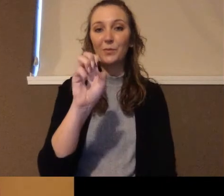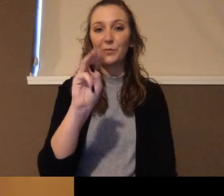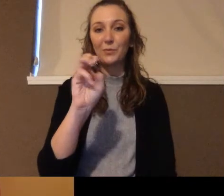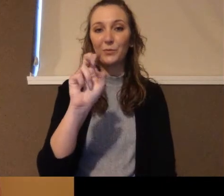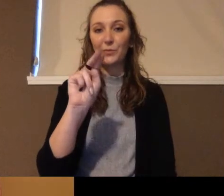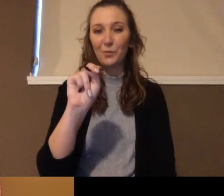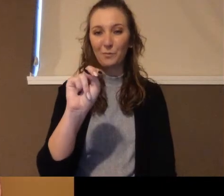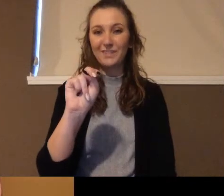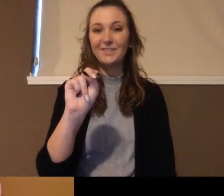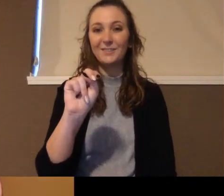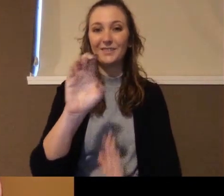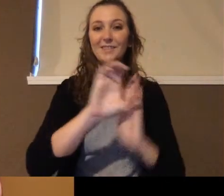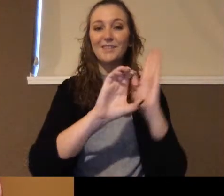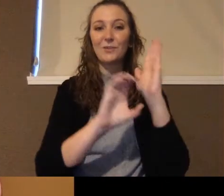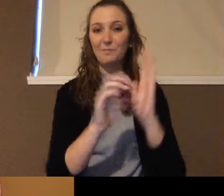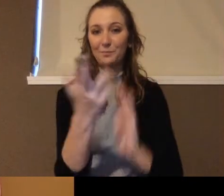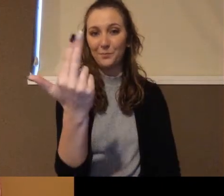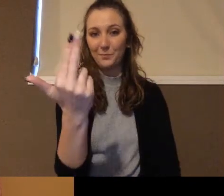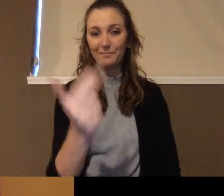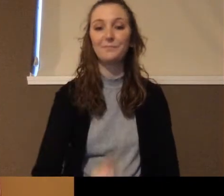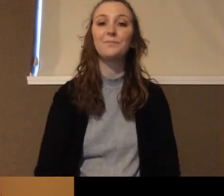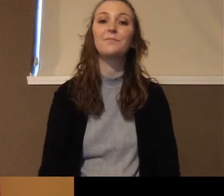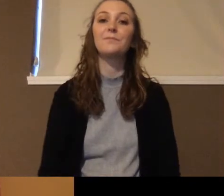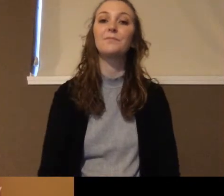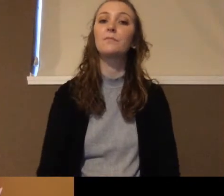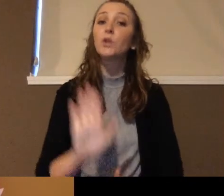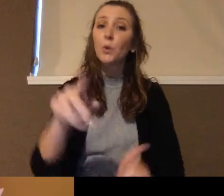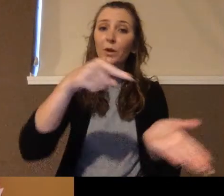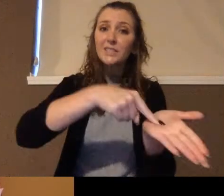A reading from Romans, the 13th chapter.